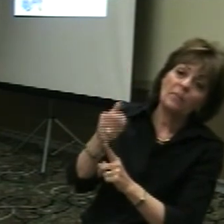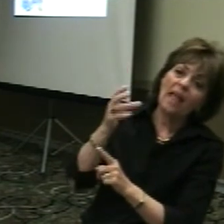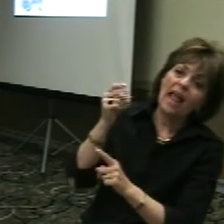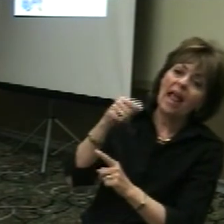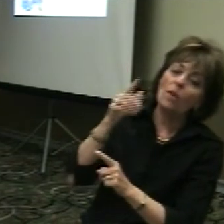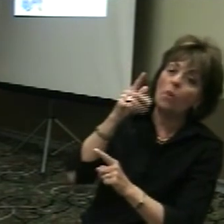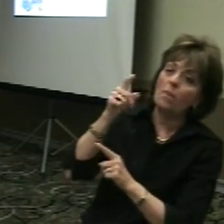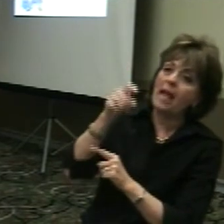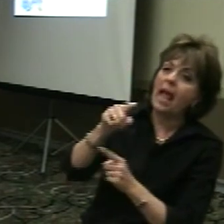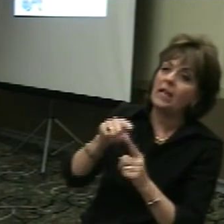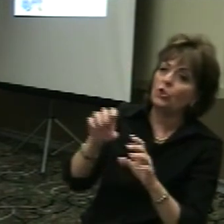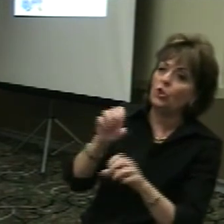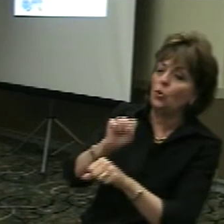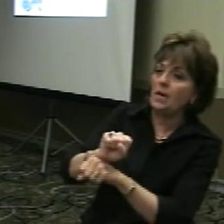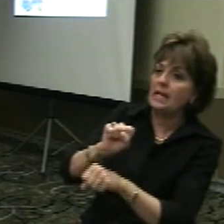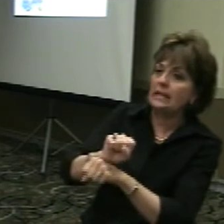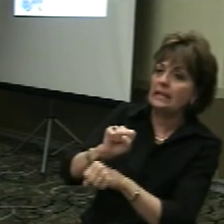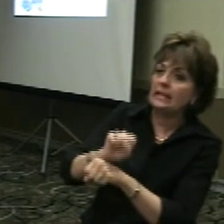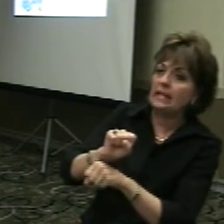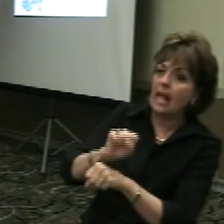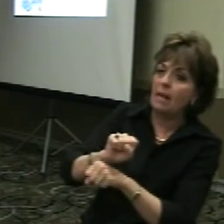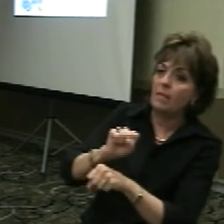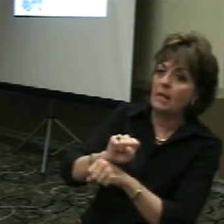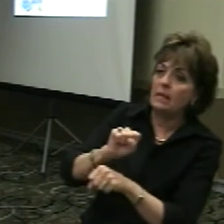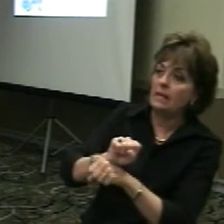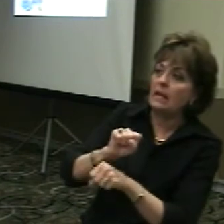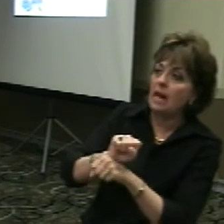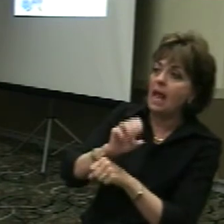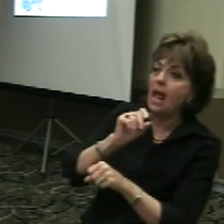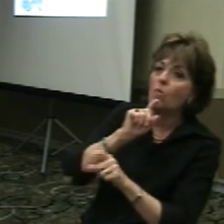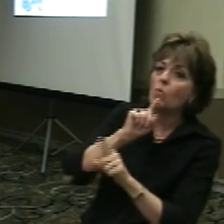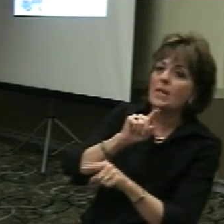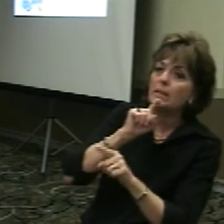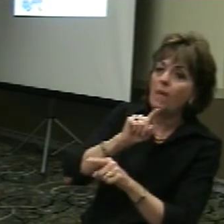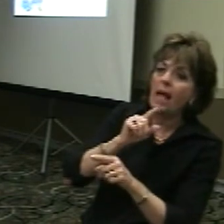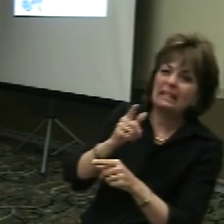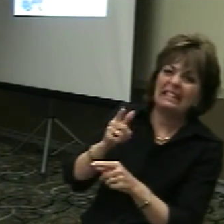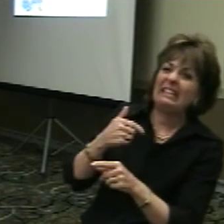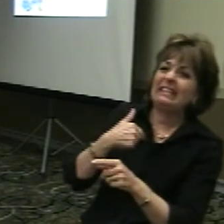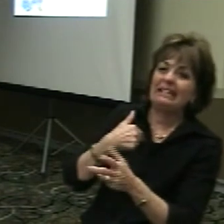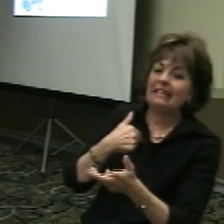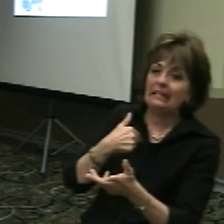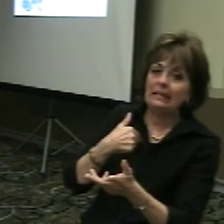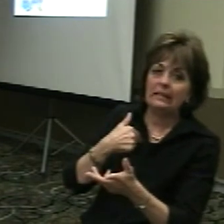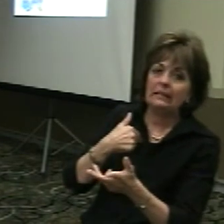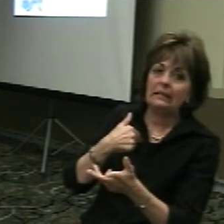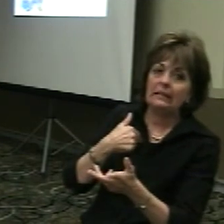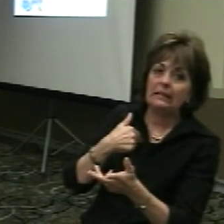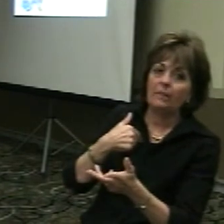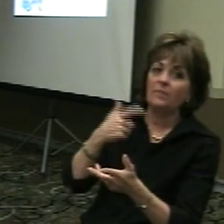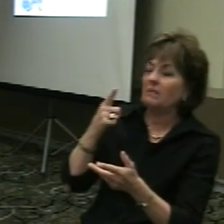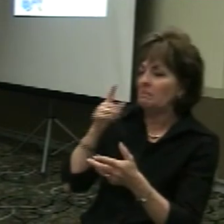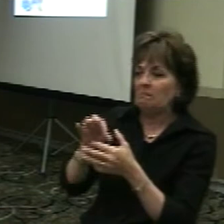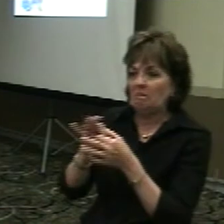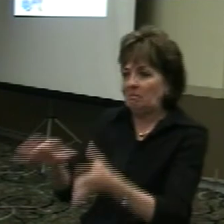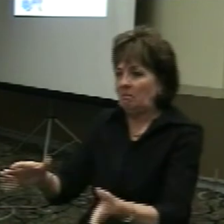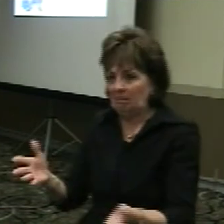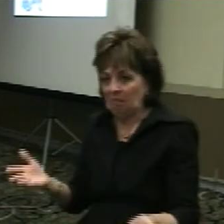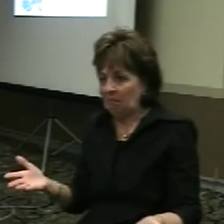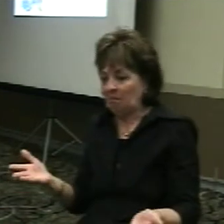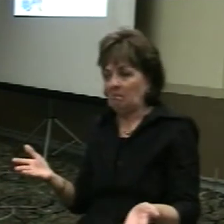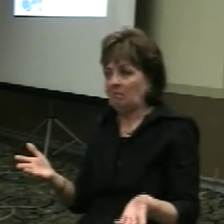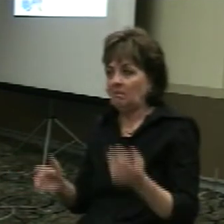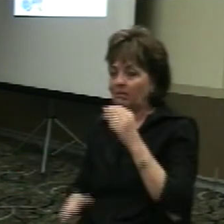and they'll be asked to do an assignment, responses. This is meaningless to me now. Okay. Is it meaningless to them?